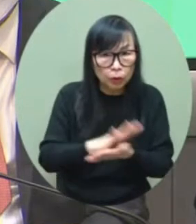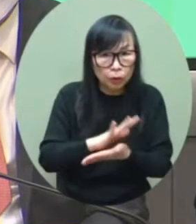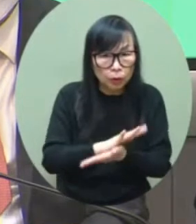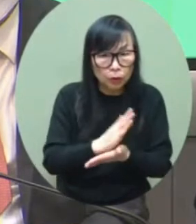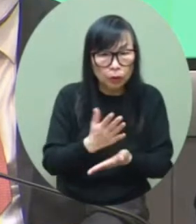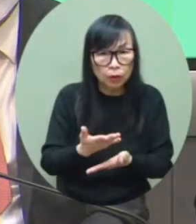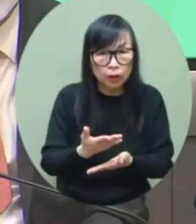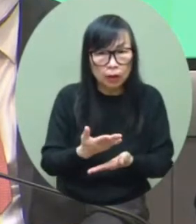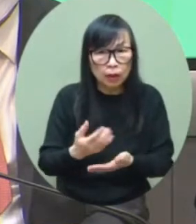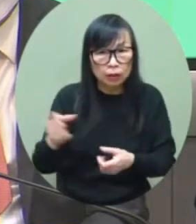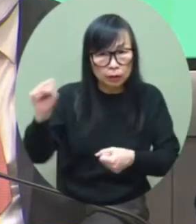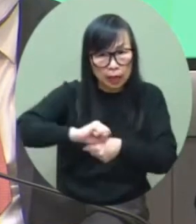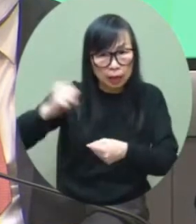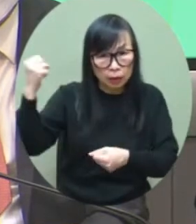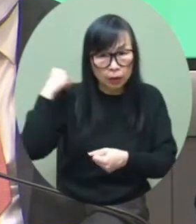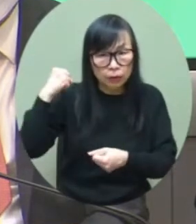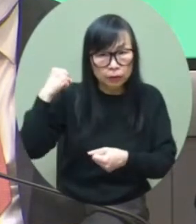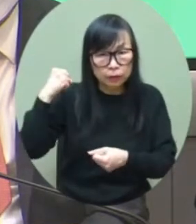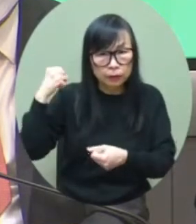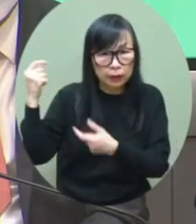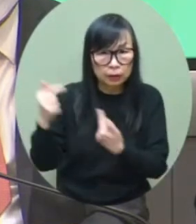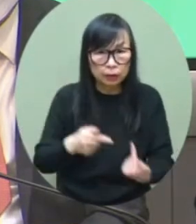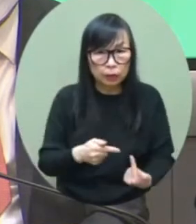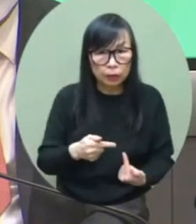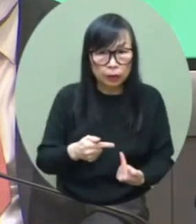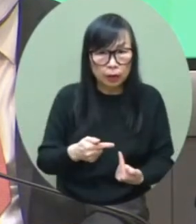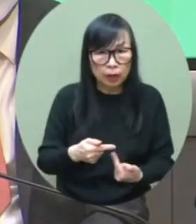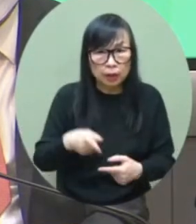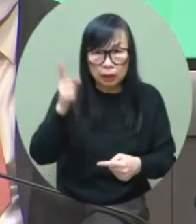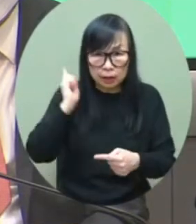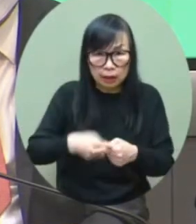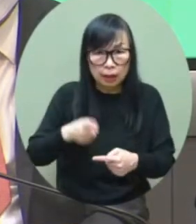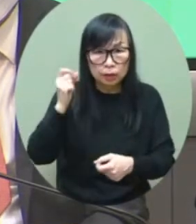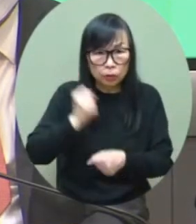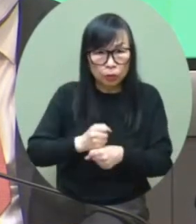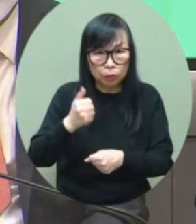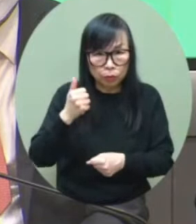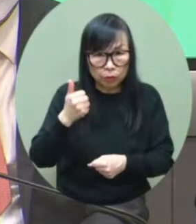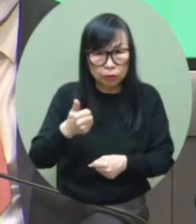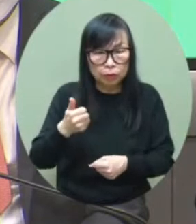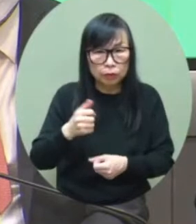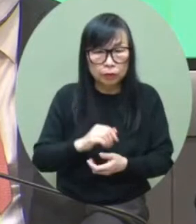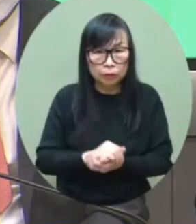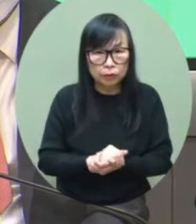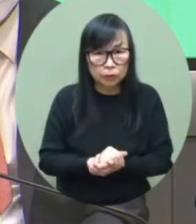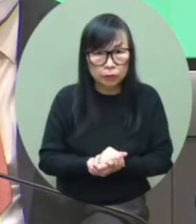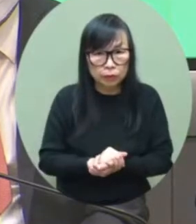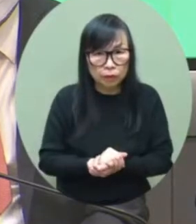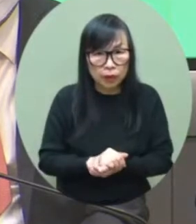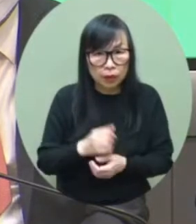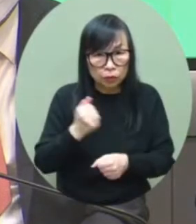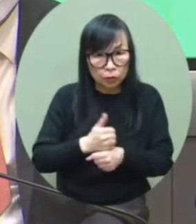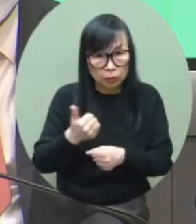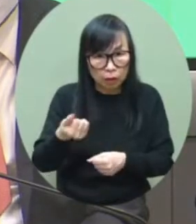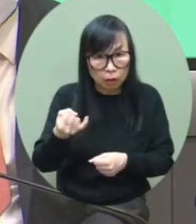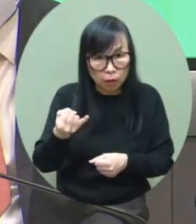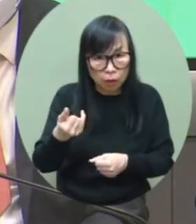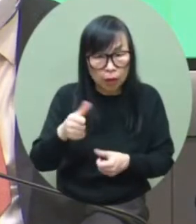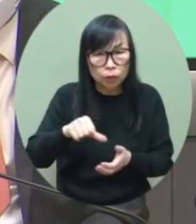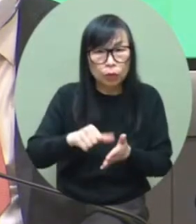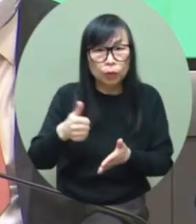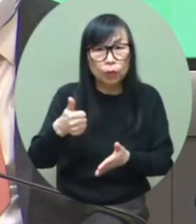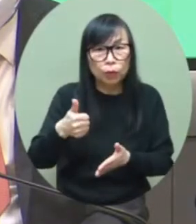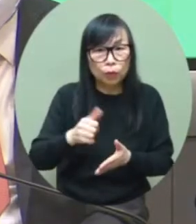My approach is that we will keep taking stock of experience. We will keep enhancing our measures. We believe that is the most pragmatic and effective